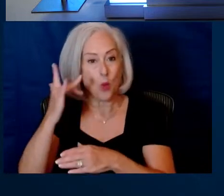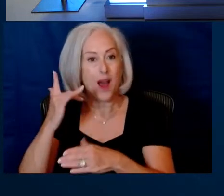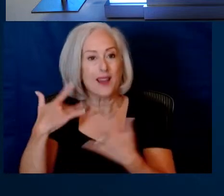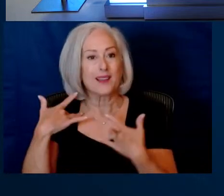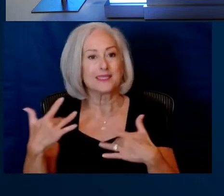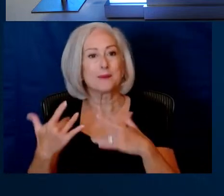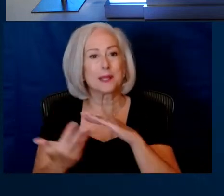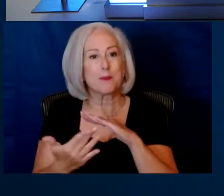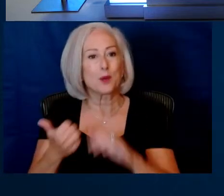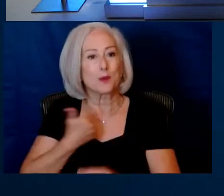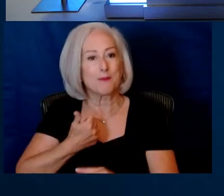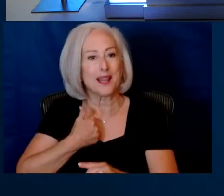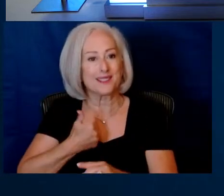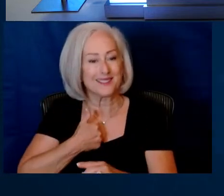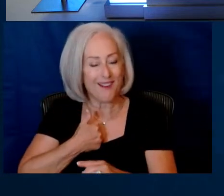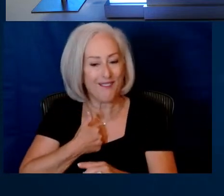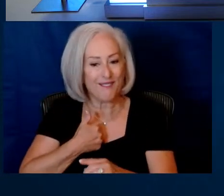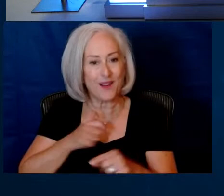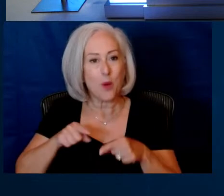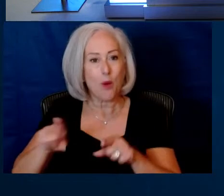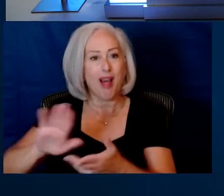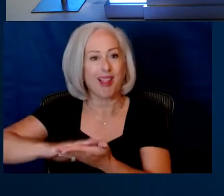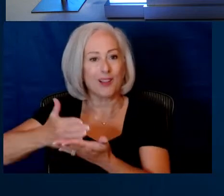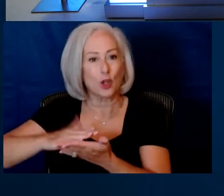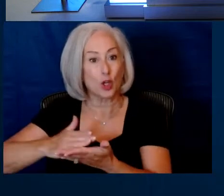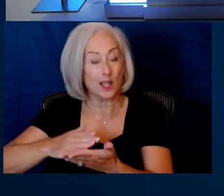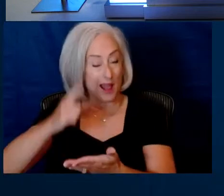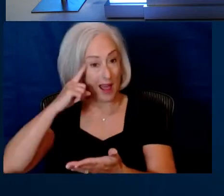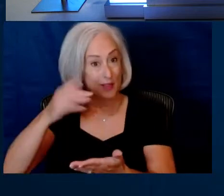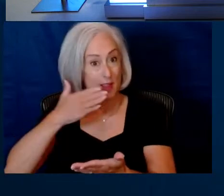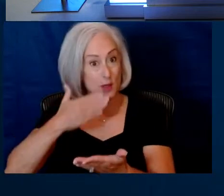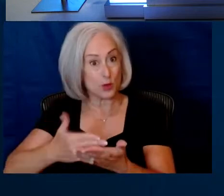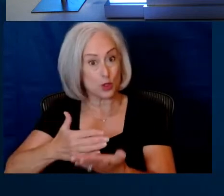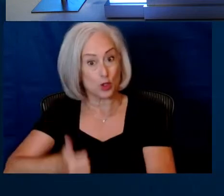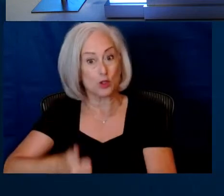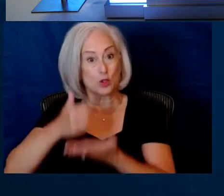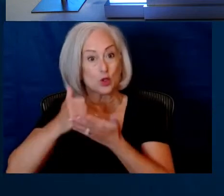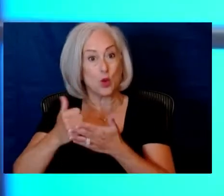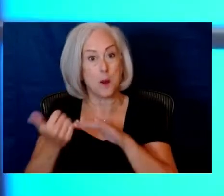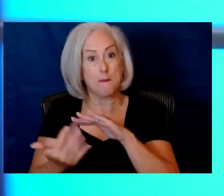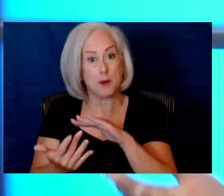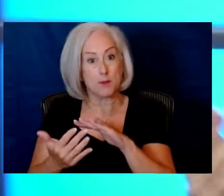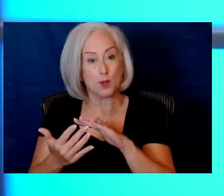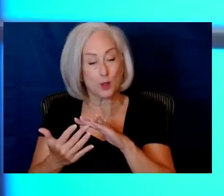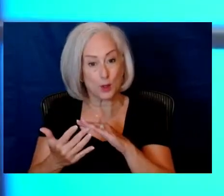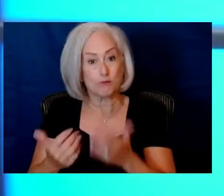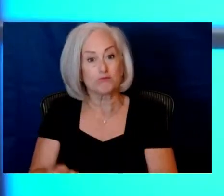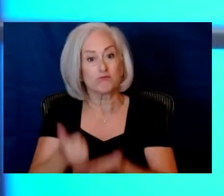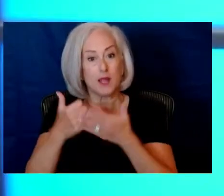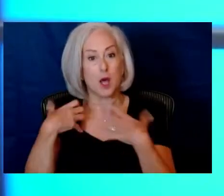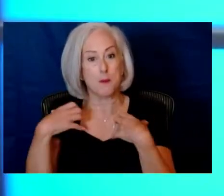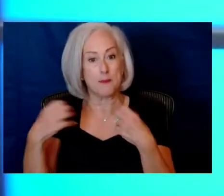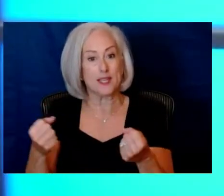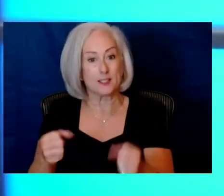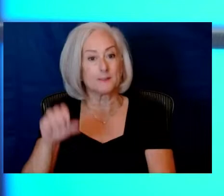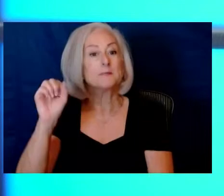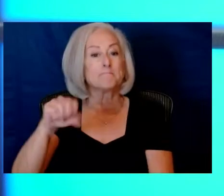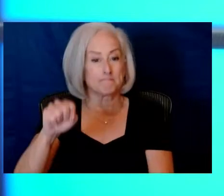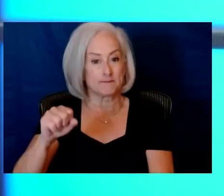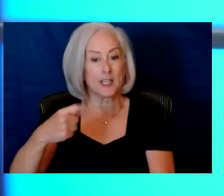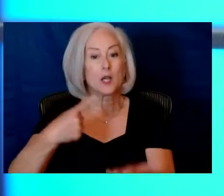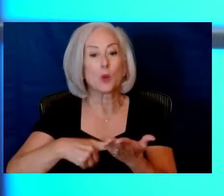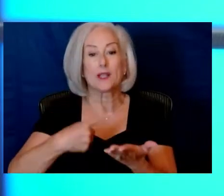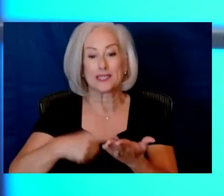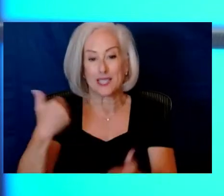I found that that's really effective in pulling burns out of your skin. Yeah. Like we kind of discussed earlier, for minor